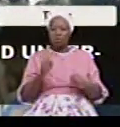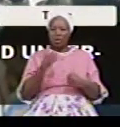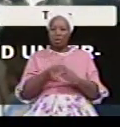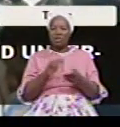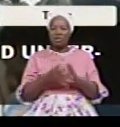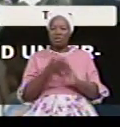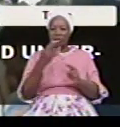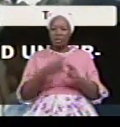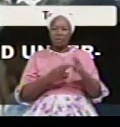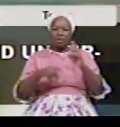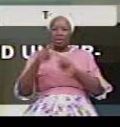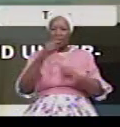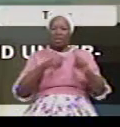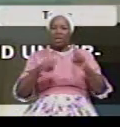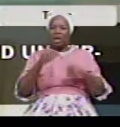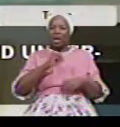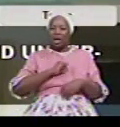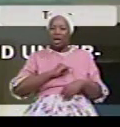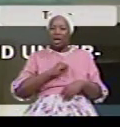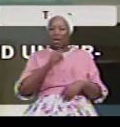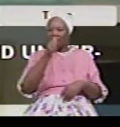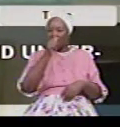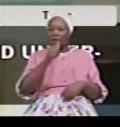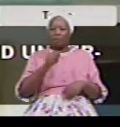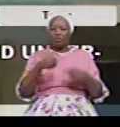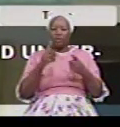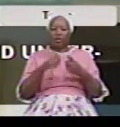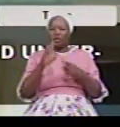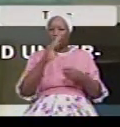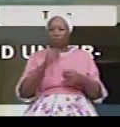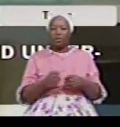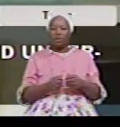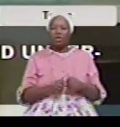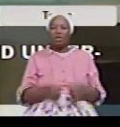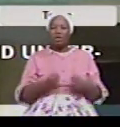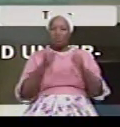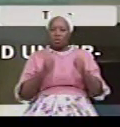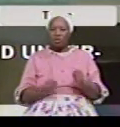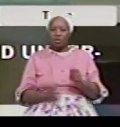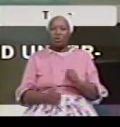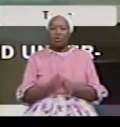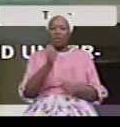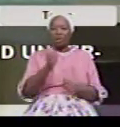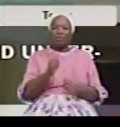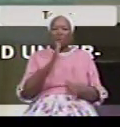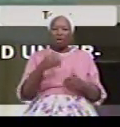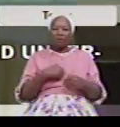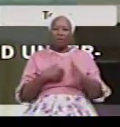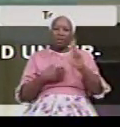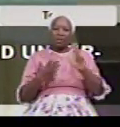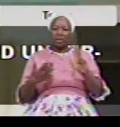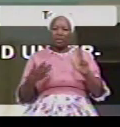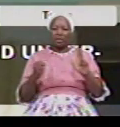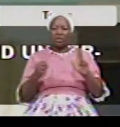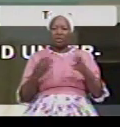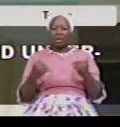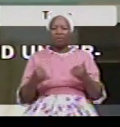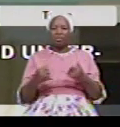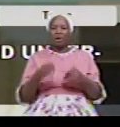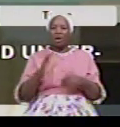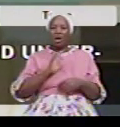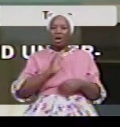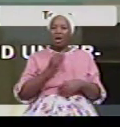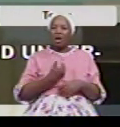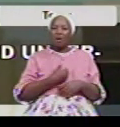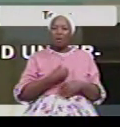am going to be stronger. Three things we're looking at. Number one, our